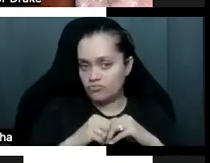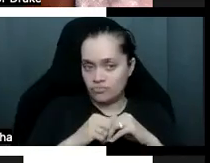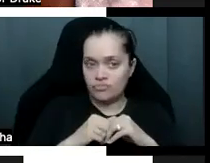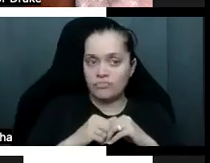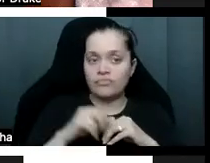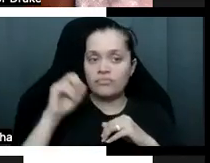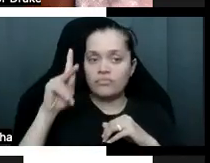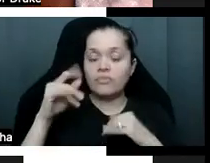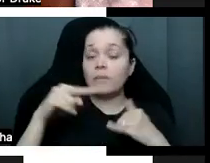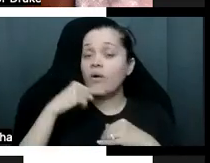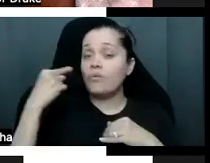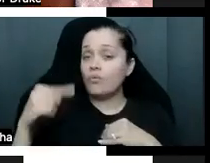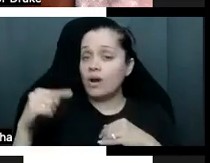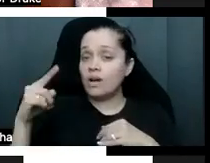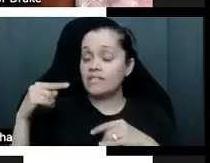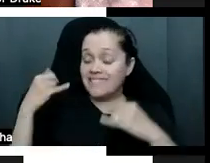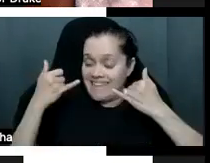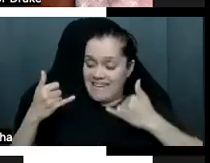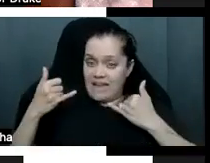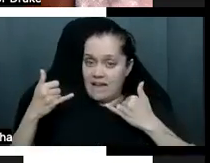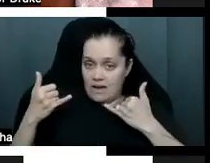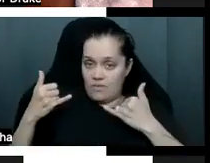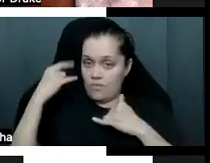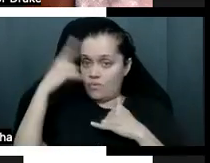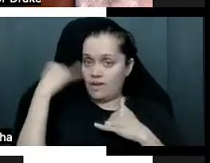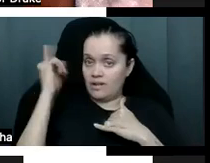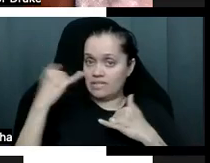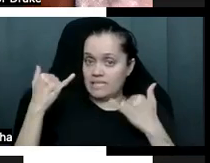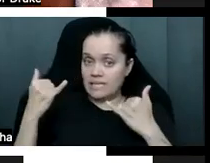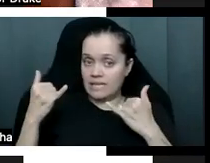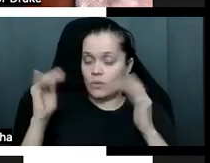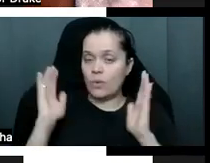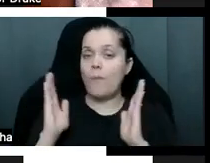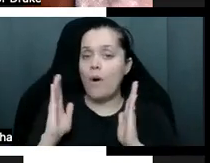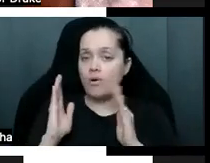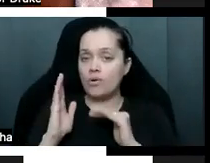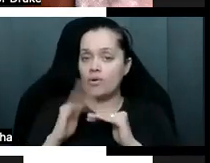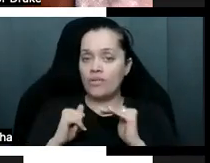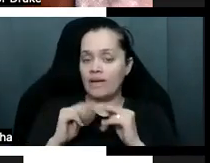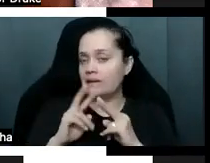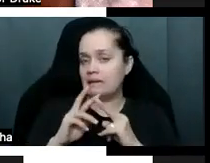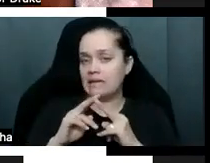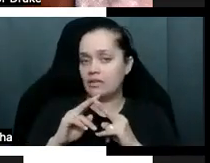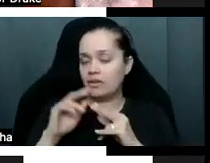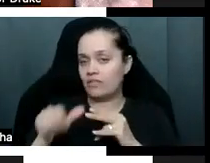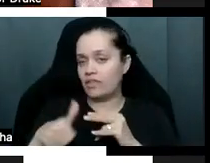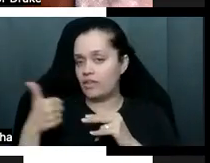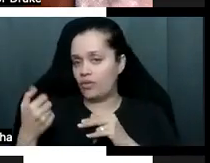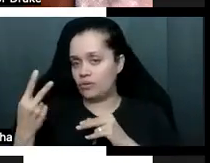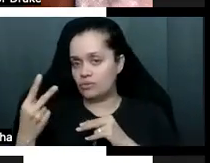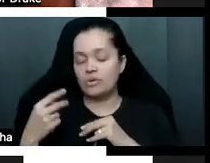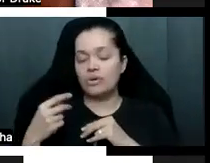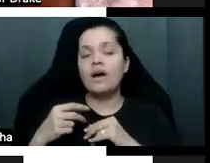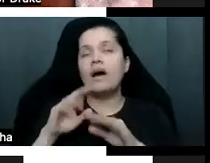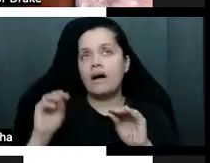Okay, but Russia, as we know it now, is smaller than either of those. Of course, it's